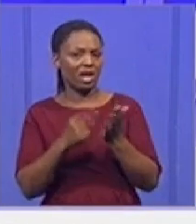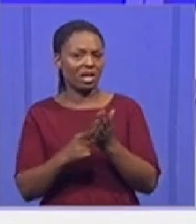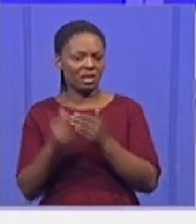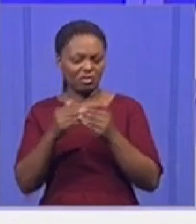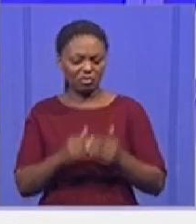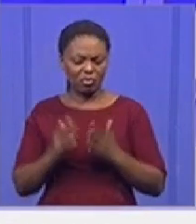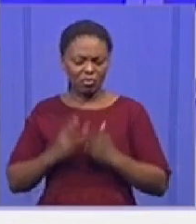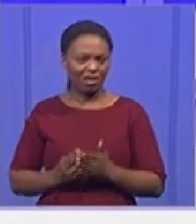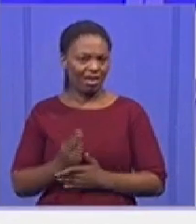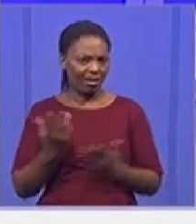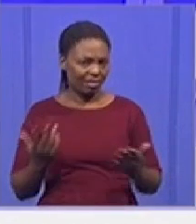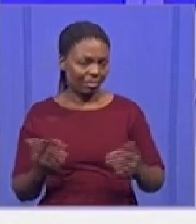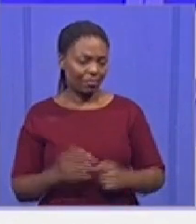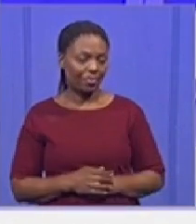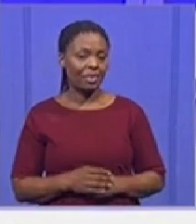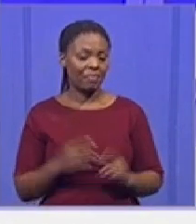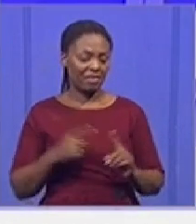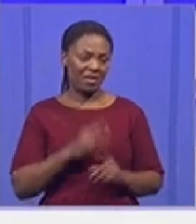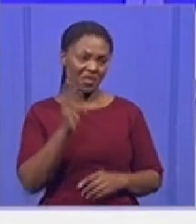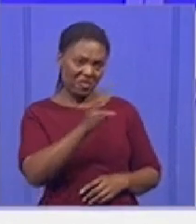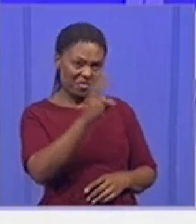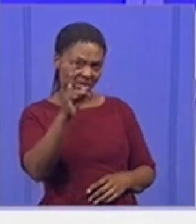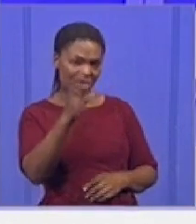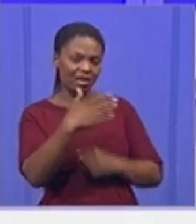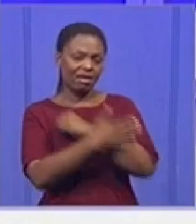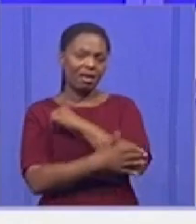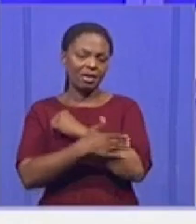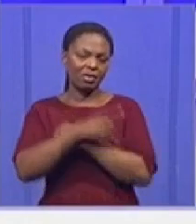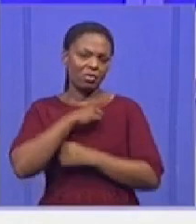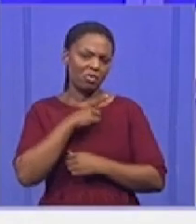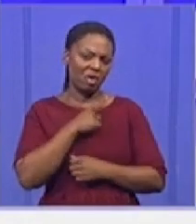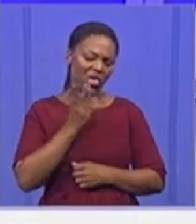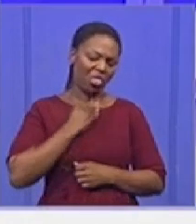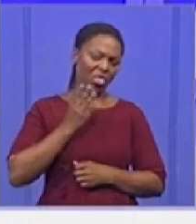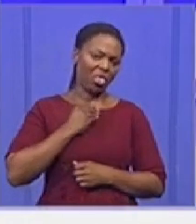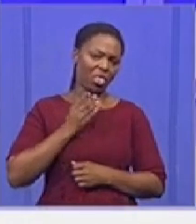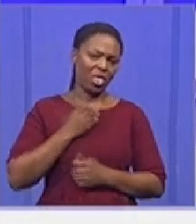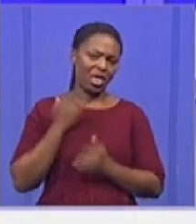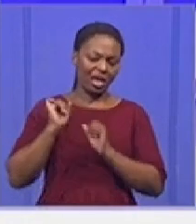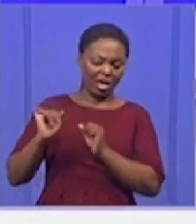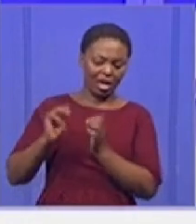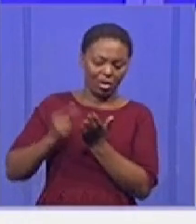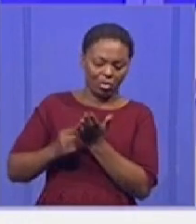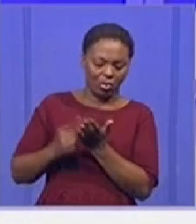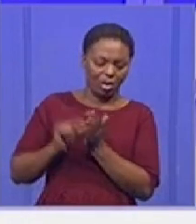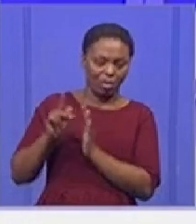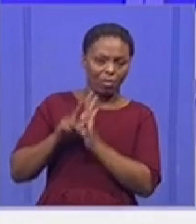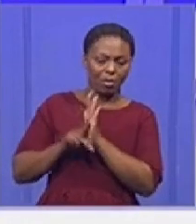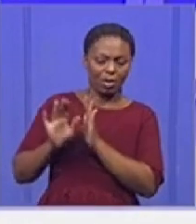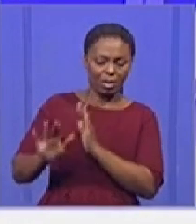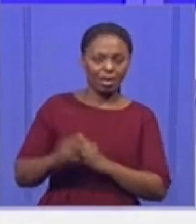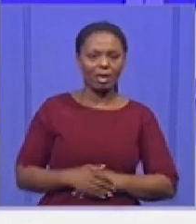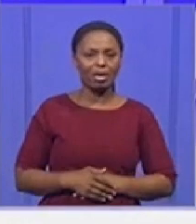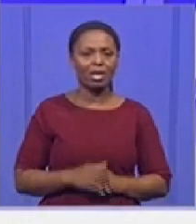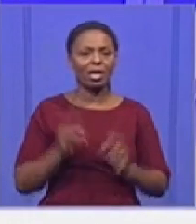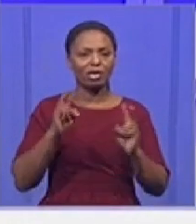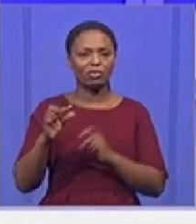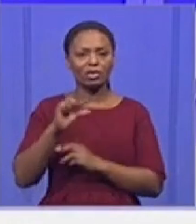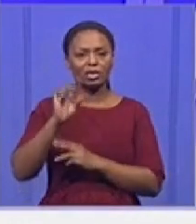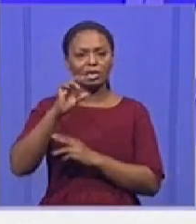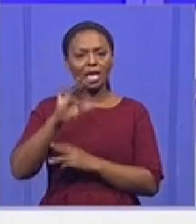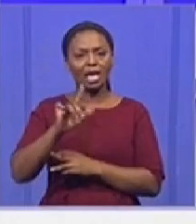tsa botho. O kgadile dinaga tse morago ga di sena go nyatsa molawana wa sešweng wa Uganda o ka ga ditshwanelo tsa setlhopha